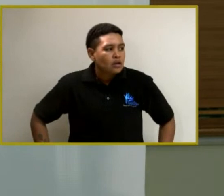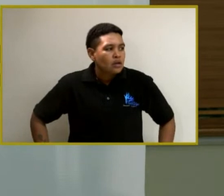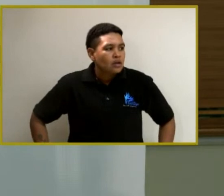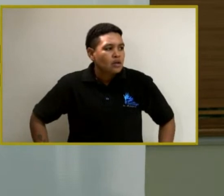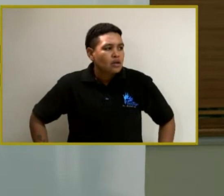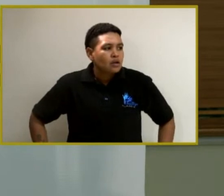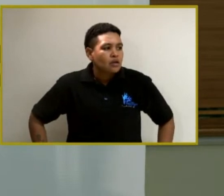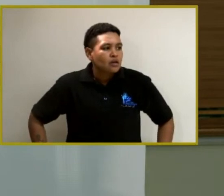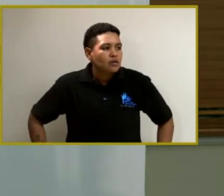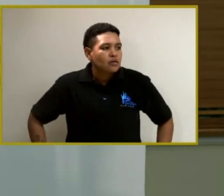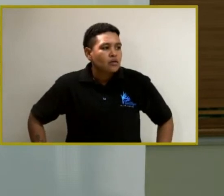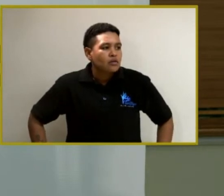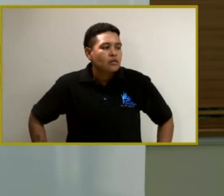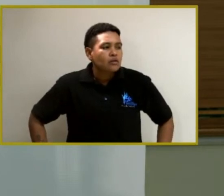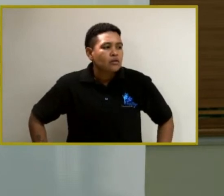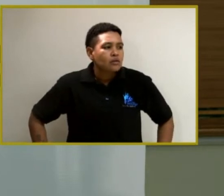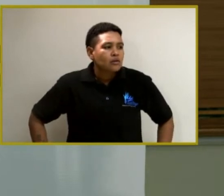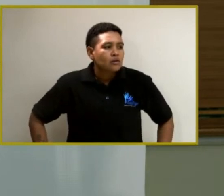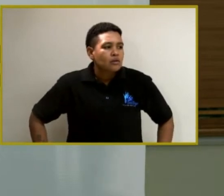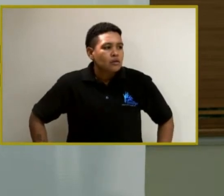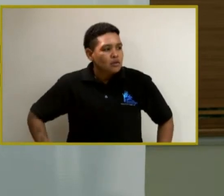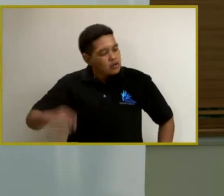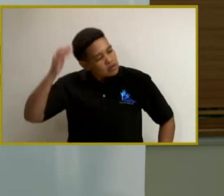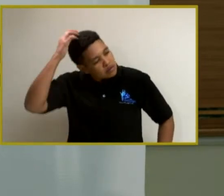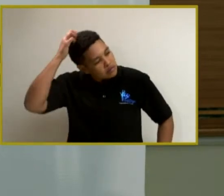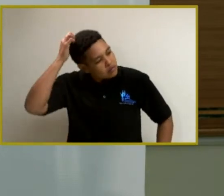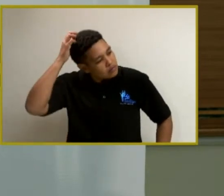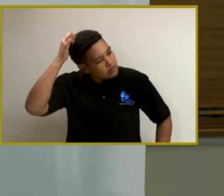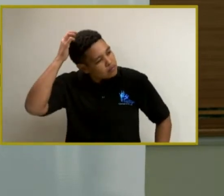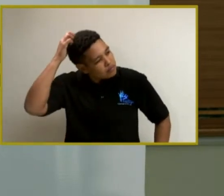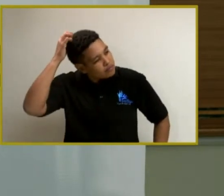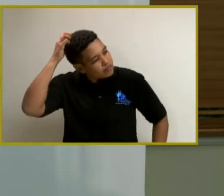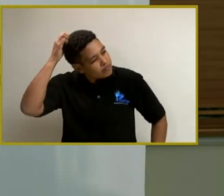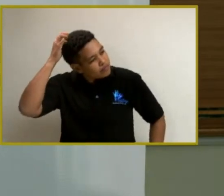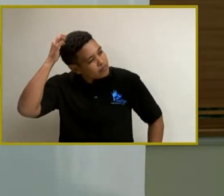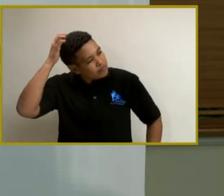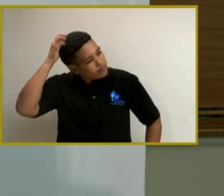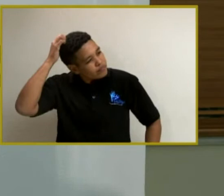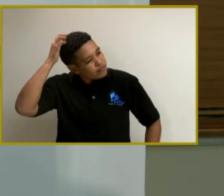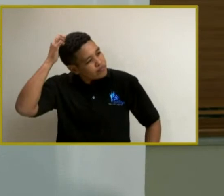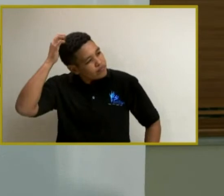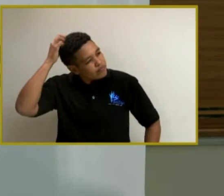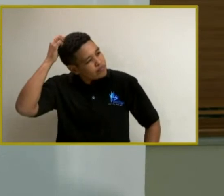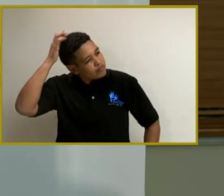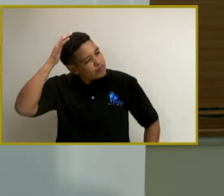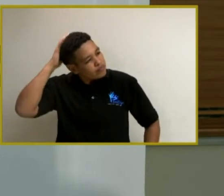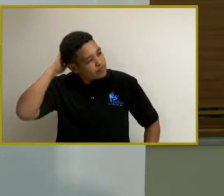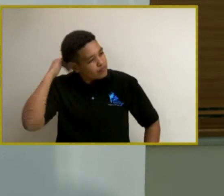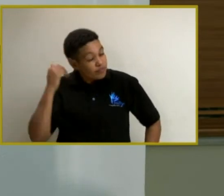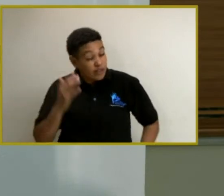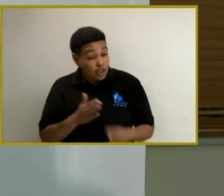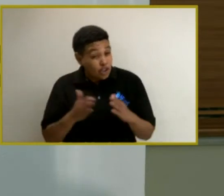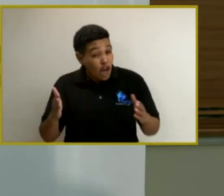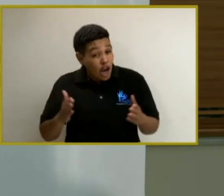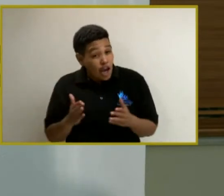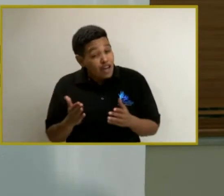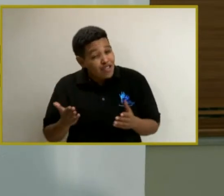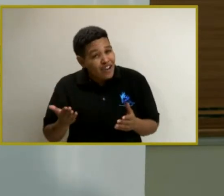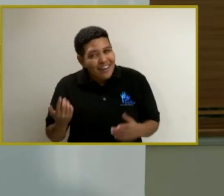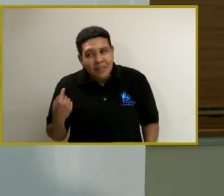This is generally speaking, year to year, when you look at the pattern